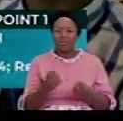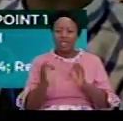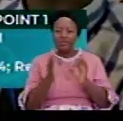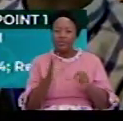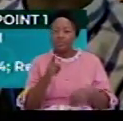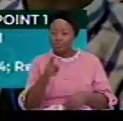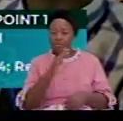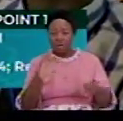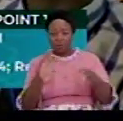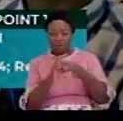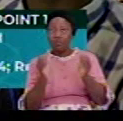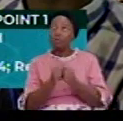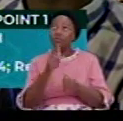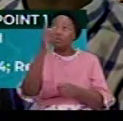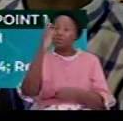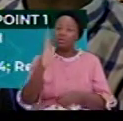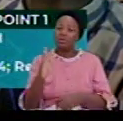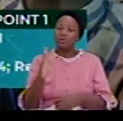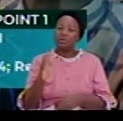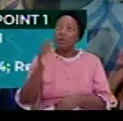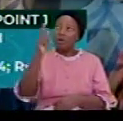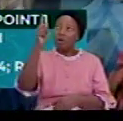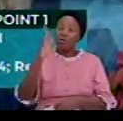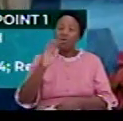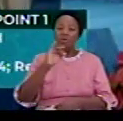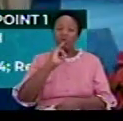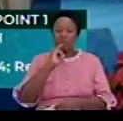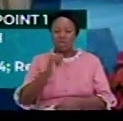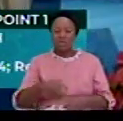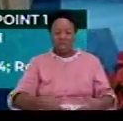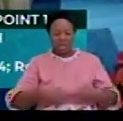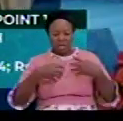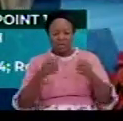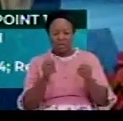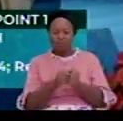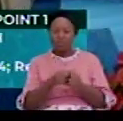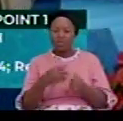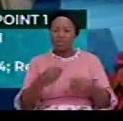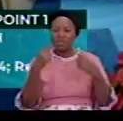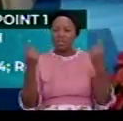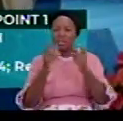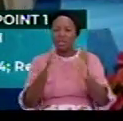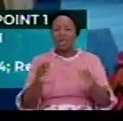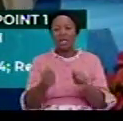with God, God is angry with the sinner every day.